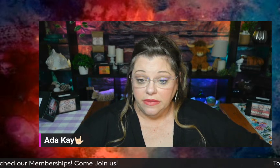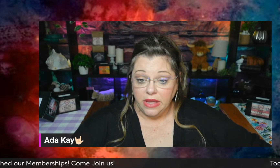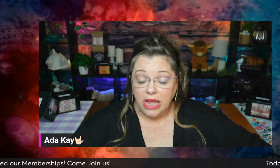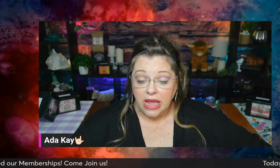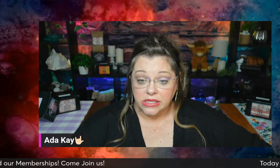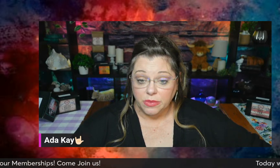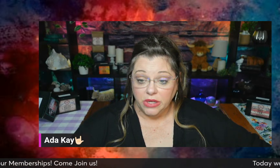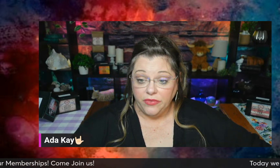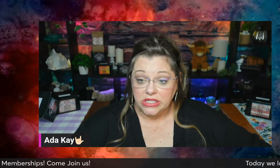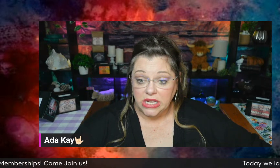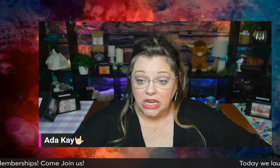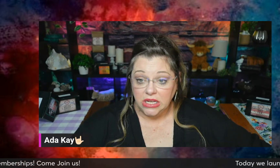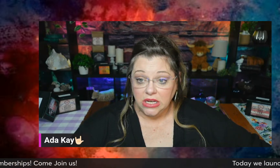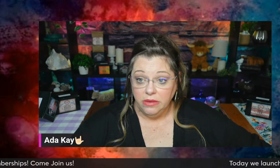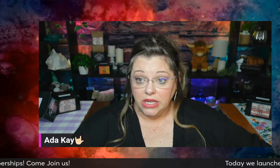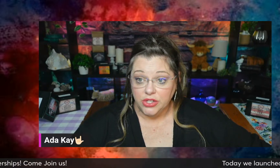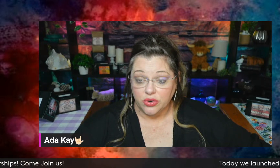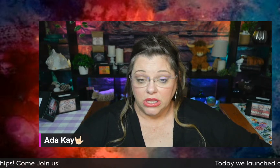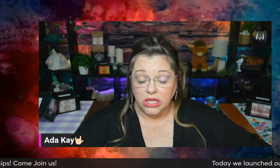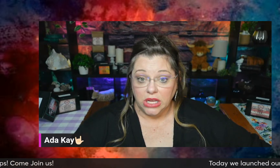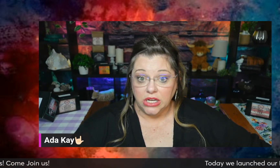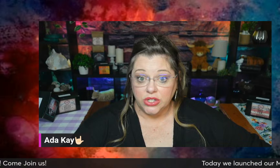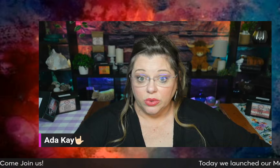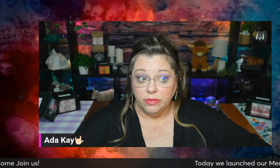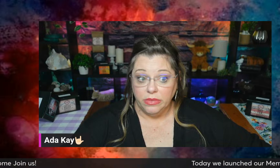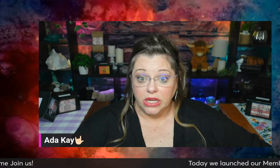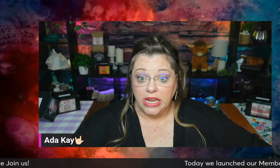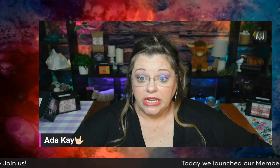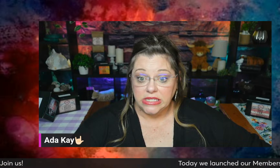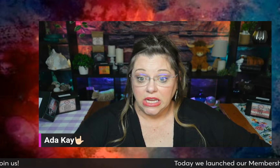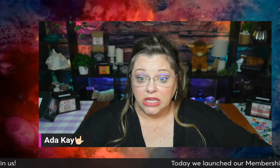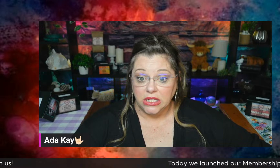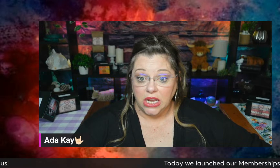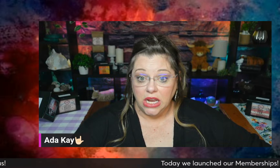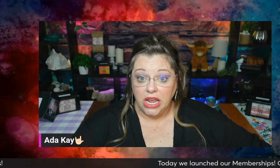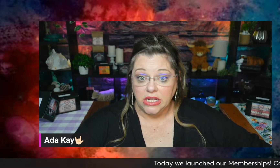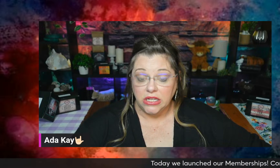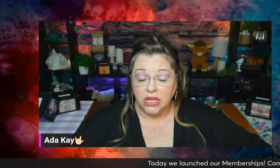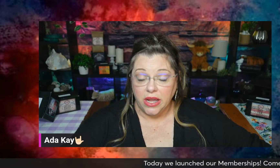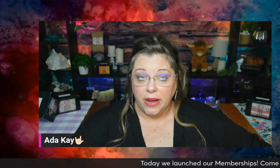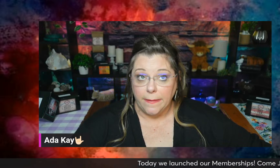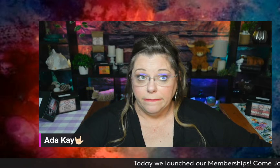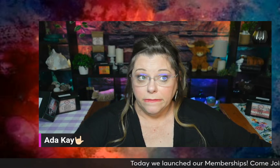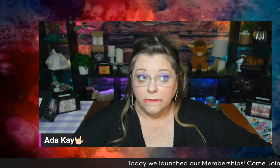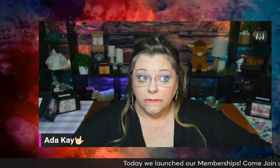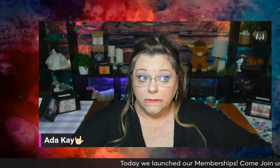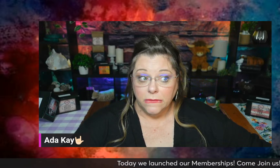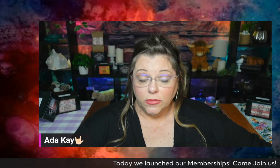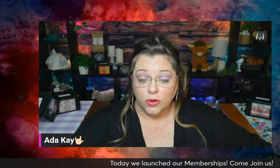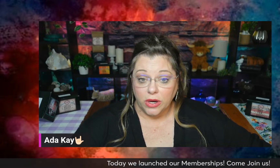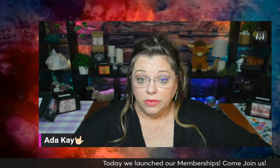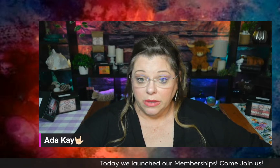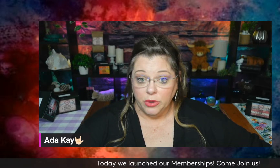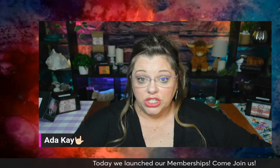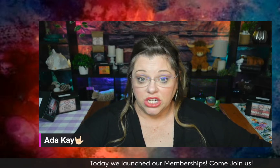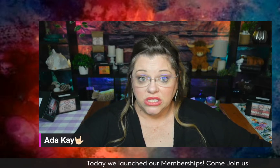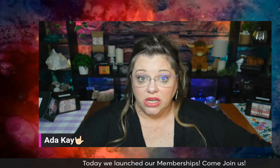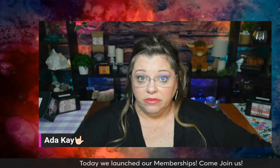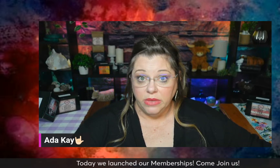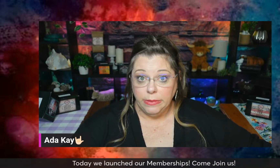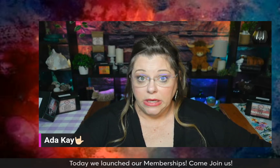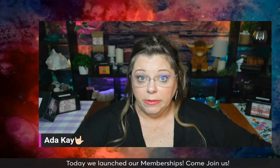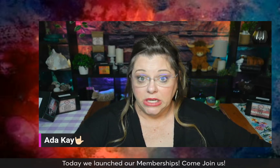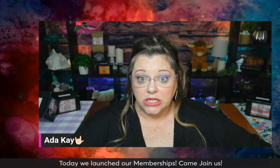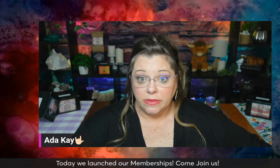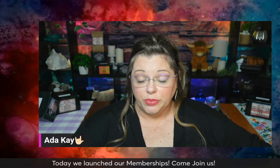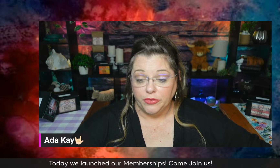ambulance and they asked me if I'd taken any meds or anything. And I told them that I had taken a kratom gummy, which I'd taken